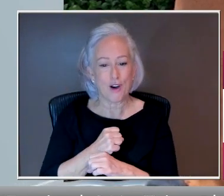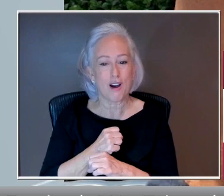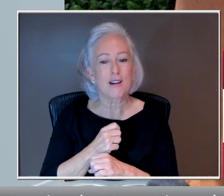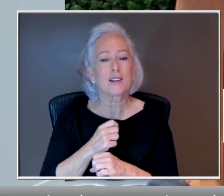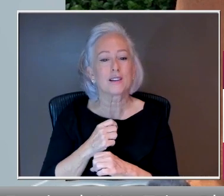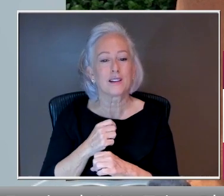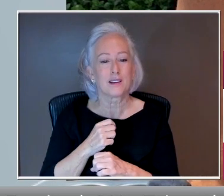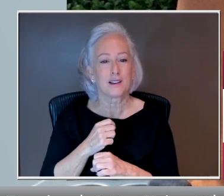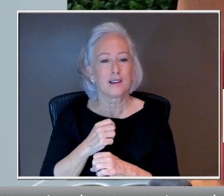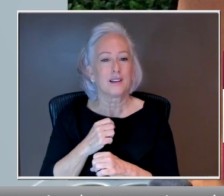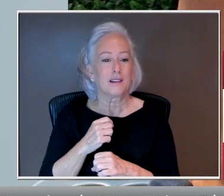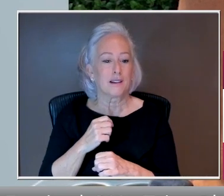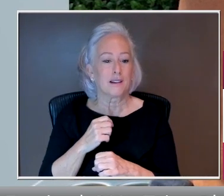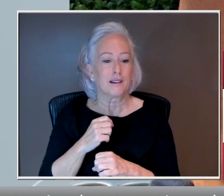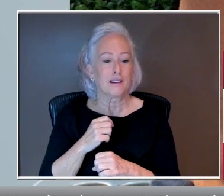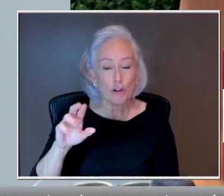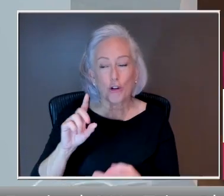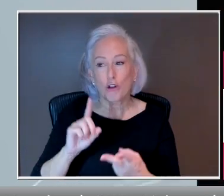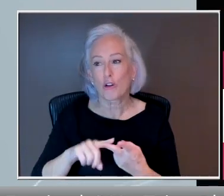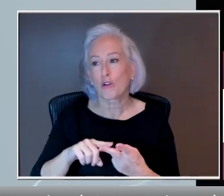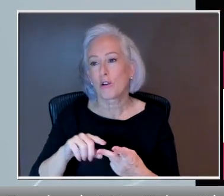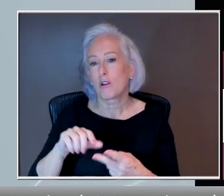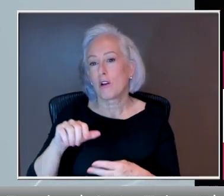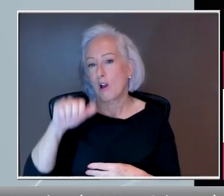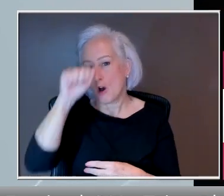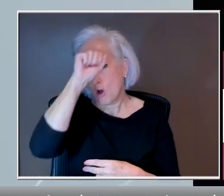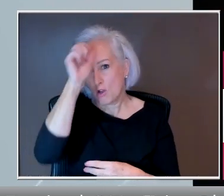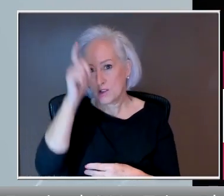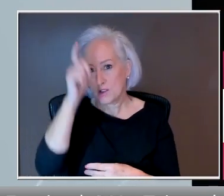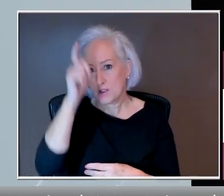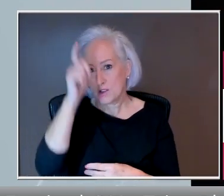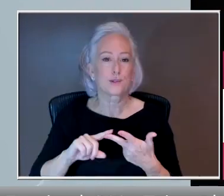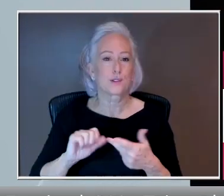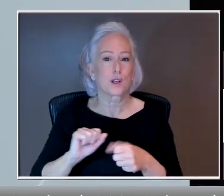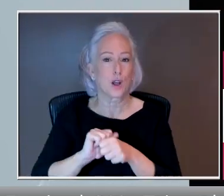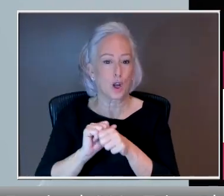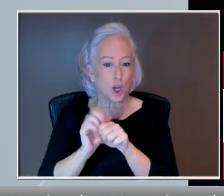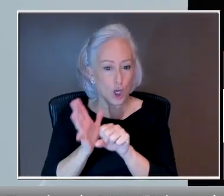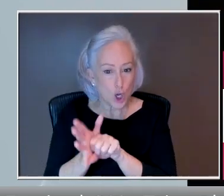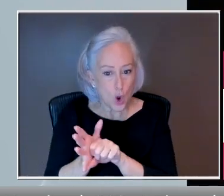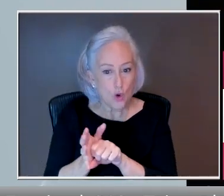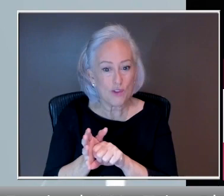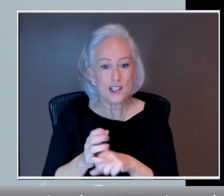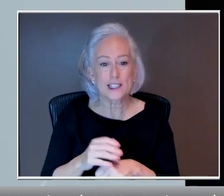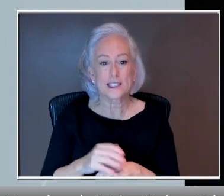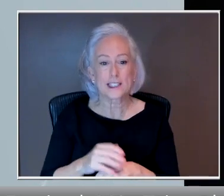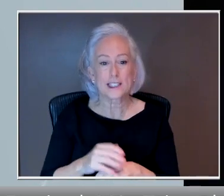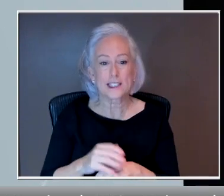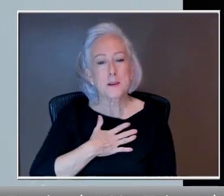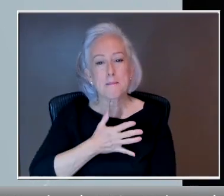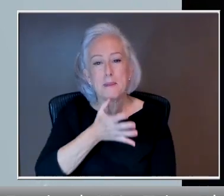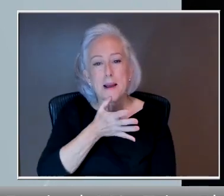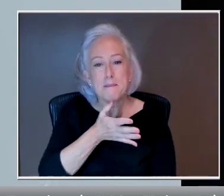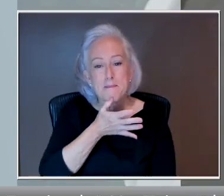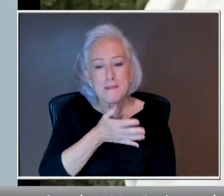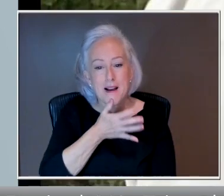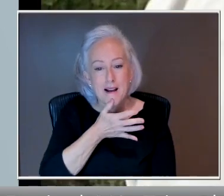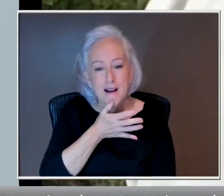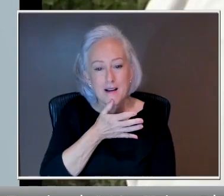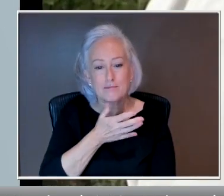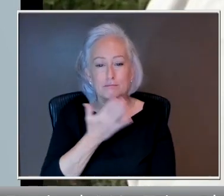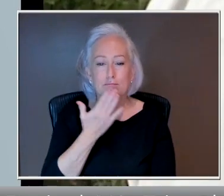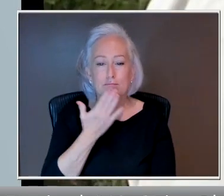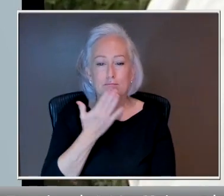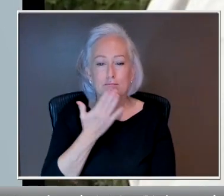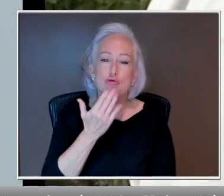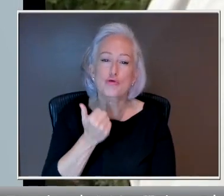fought cancer, Alzheimer's, and then eventually COVID. And my mom was the sweetest soul in the